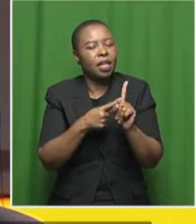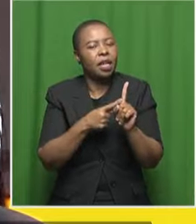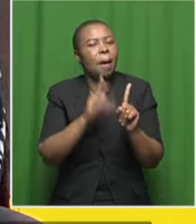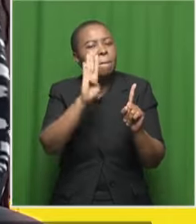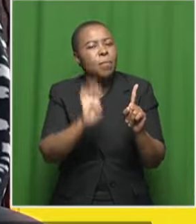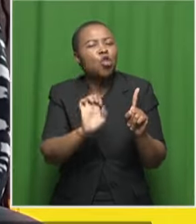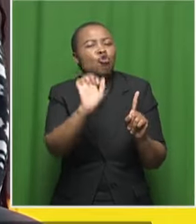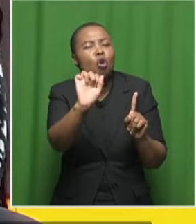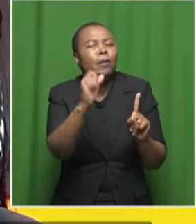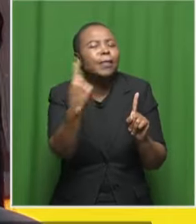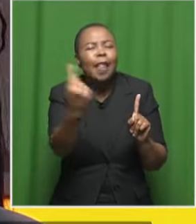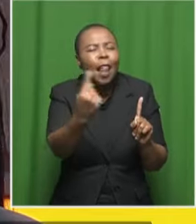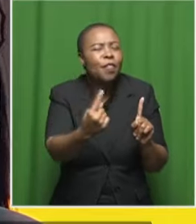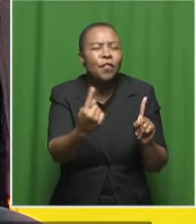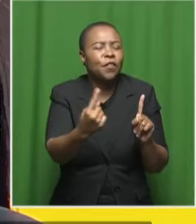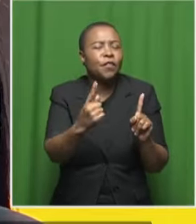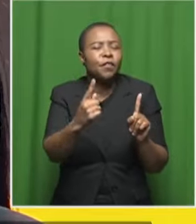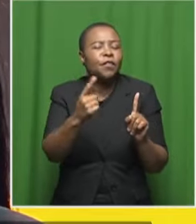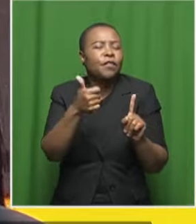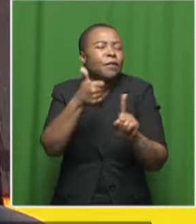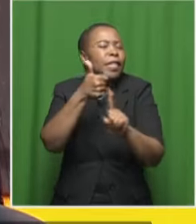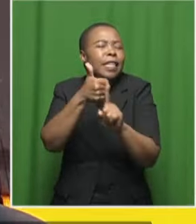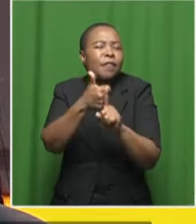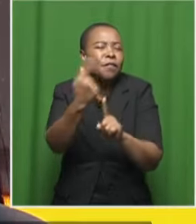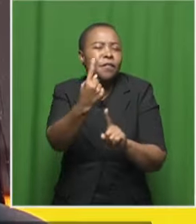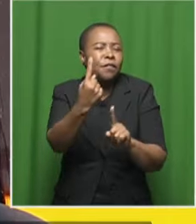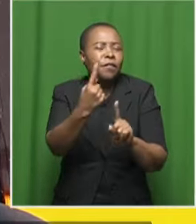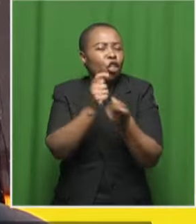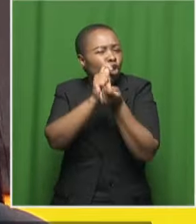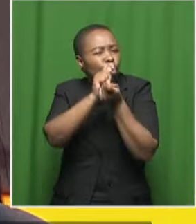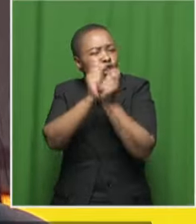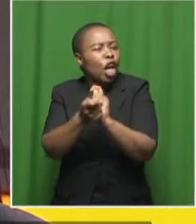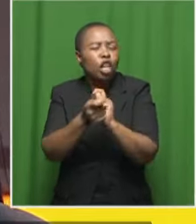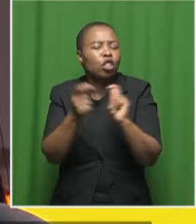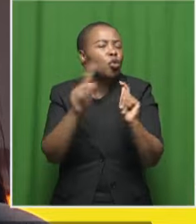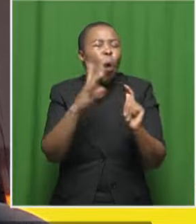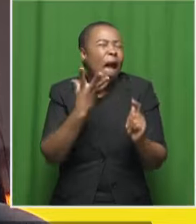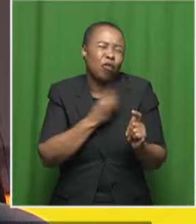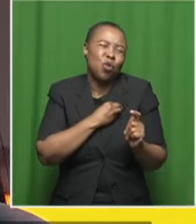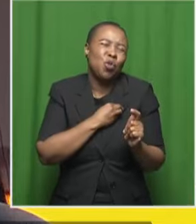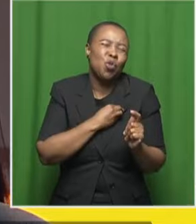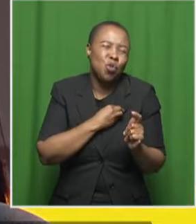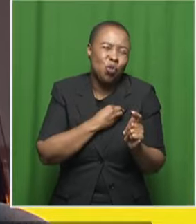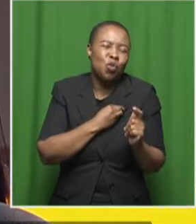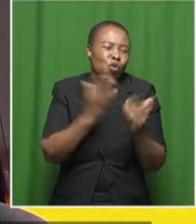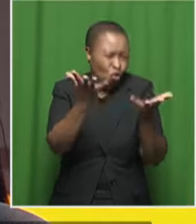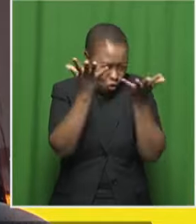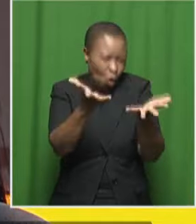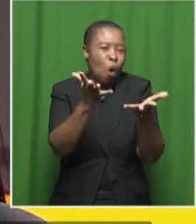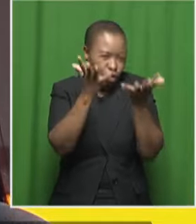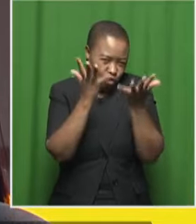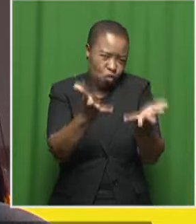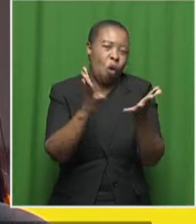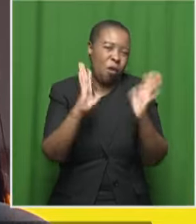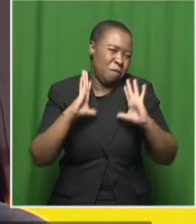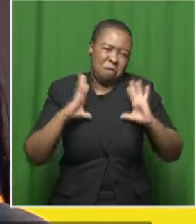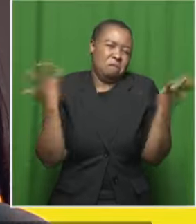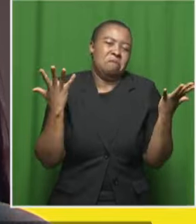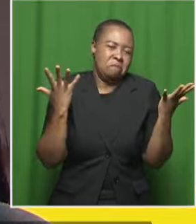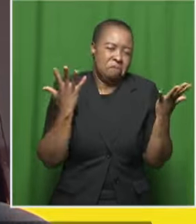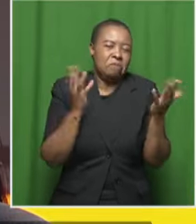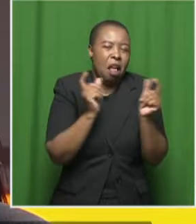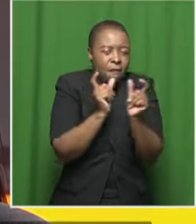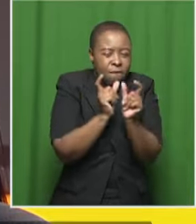and true to yourself. You don't have to change. Yeah. And that's what we want this song to remind you in every bar, every lyric,